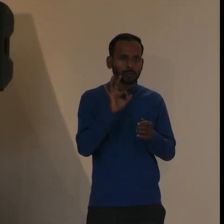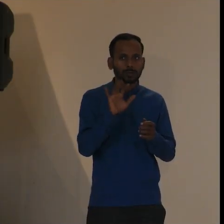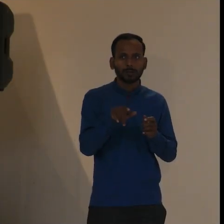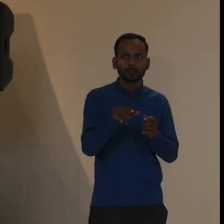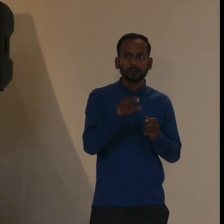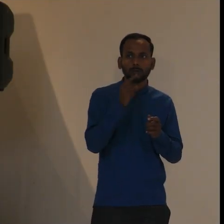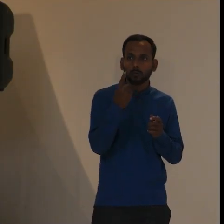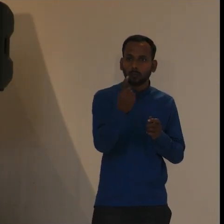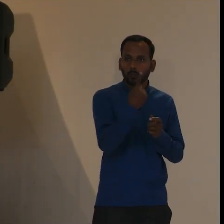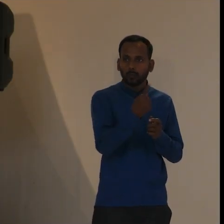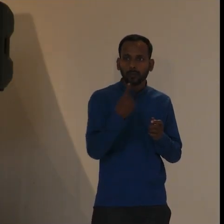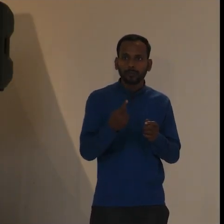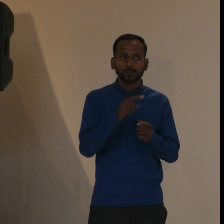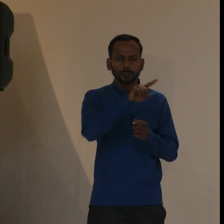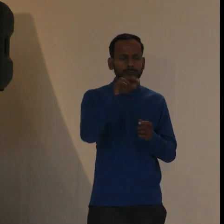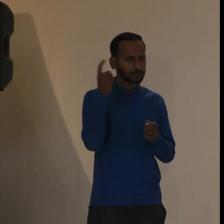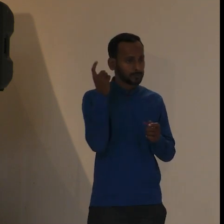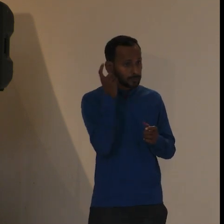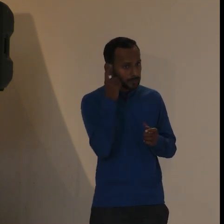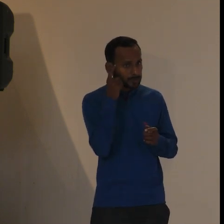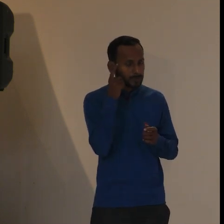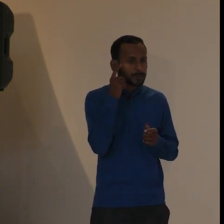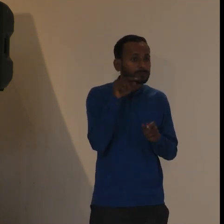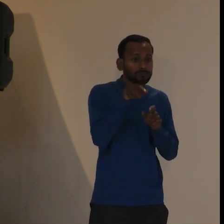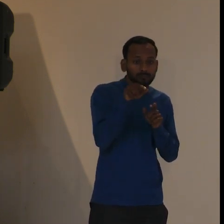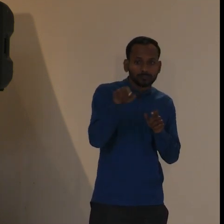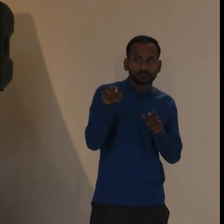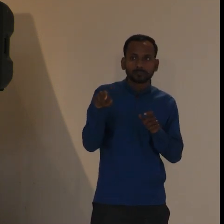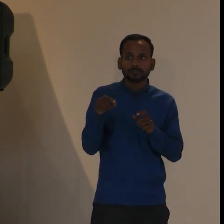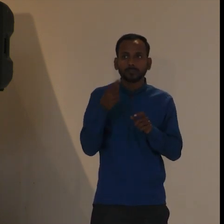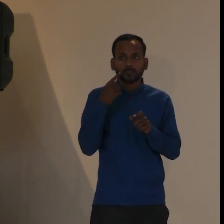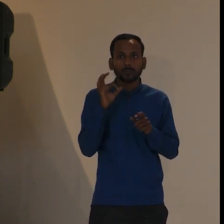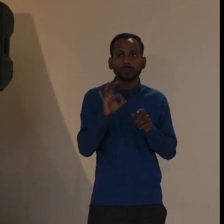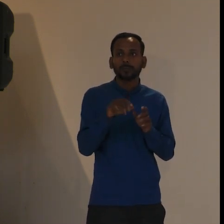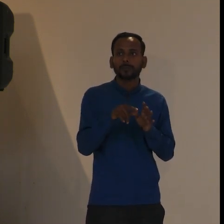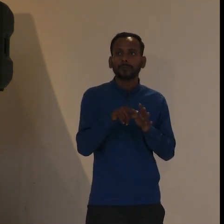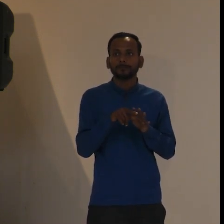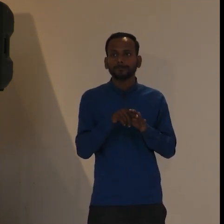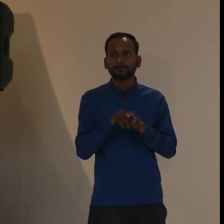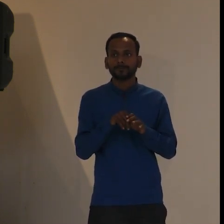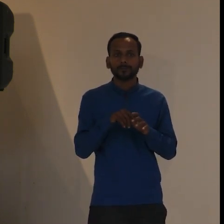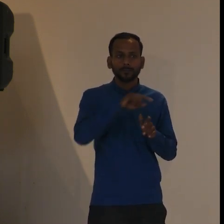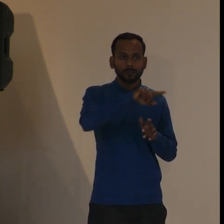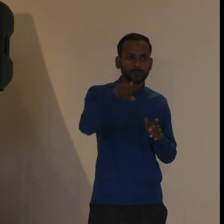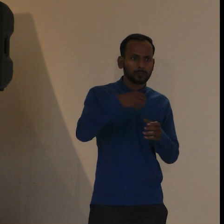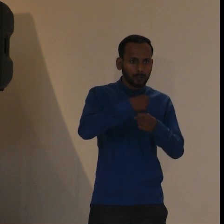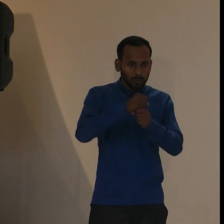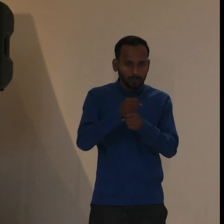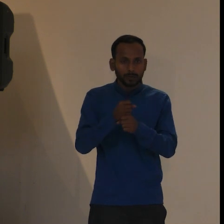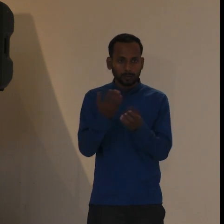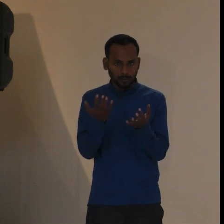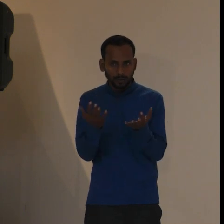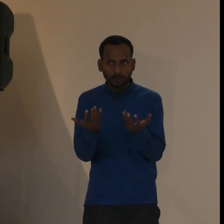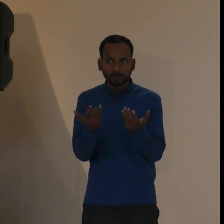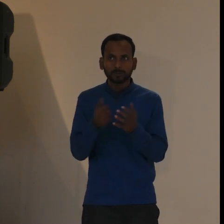Jesuits there's a conflict within the Catholic Church about the Jesuits being a kind of international